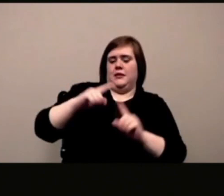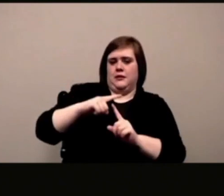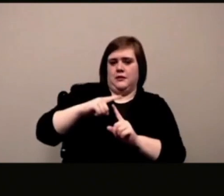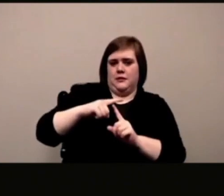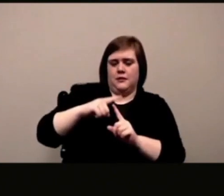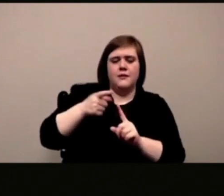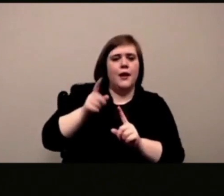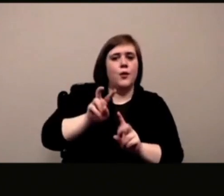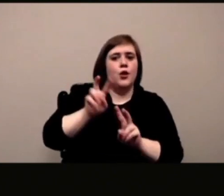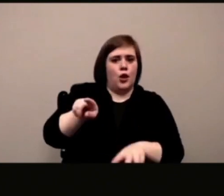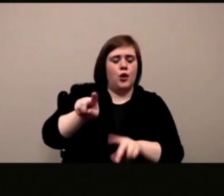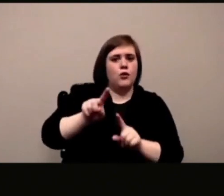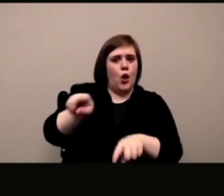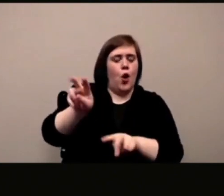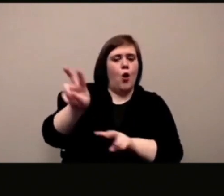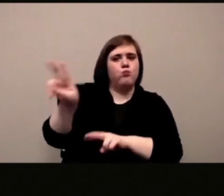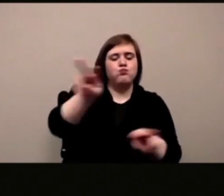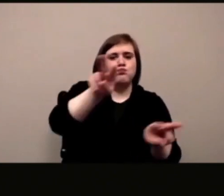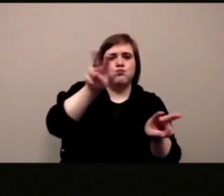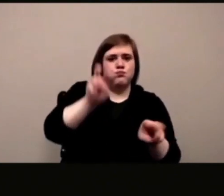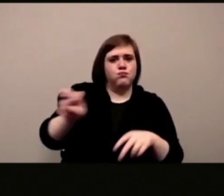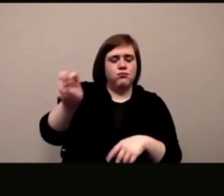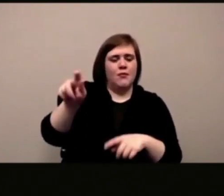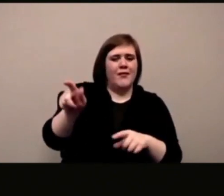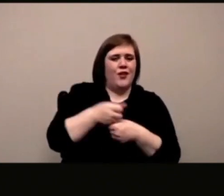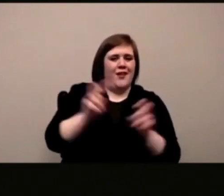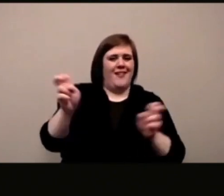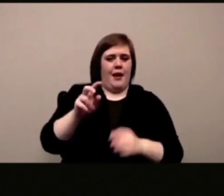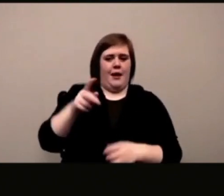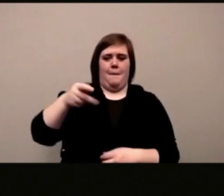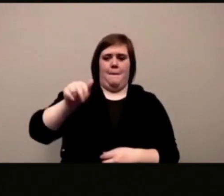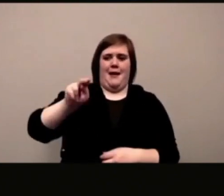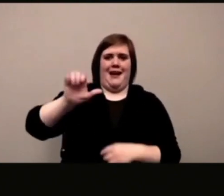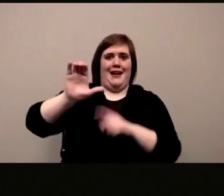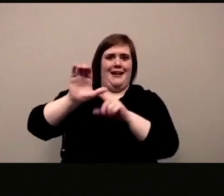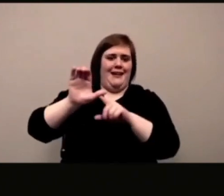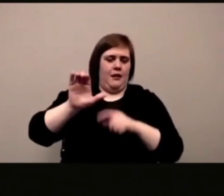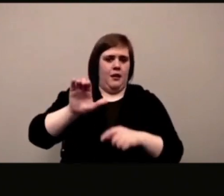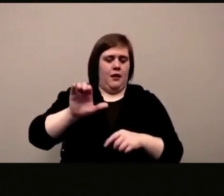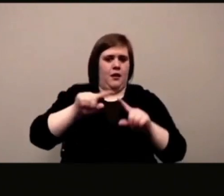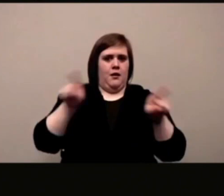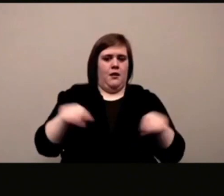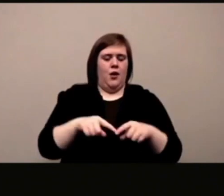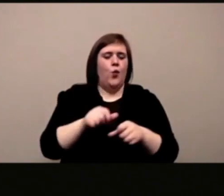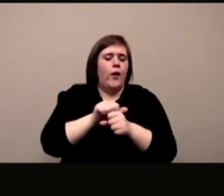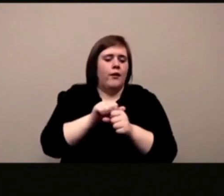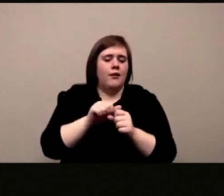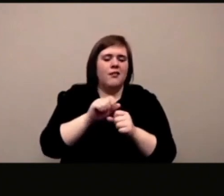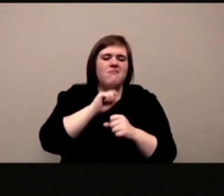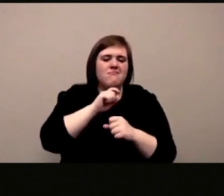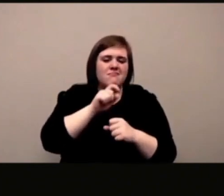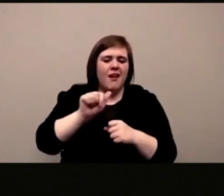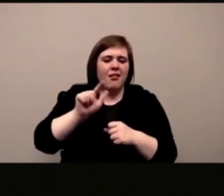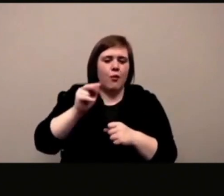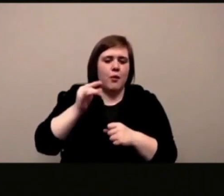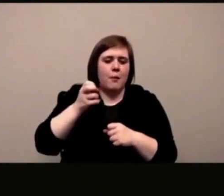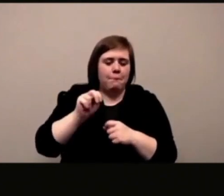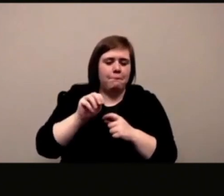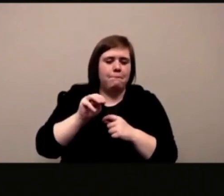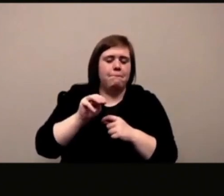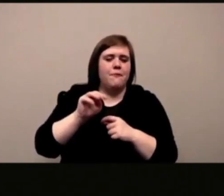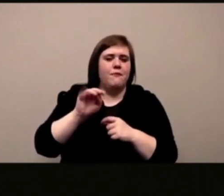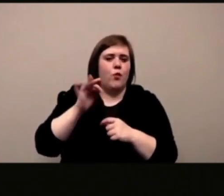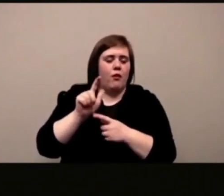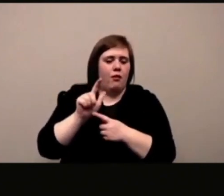field trips, they created a panic button made with aluminum foil so that when they press it, the Scratch coding will go off to